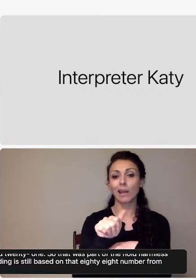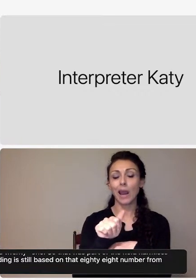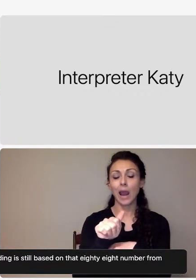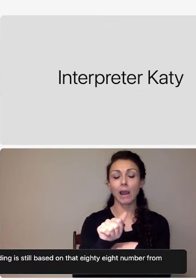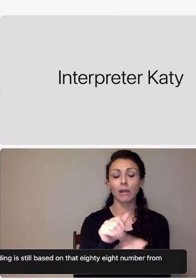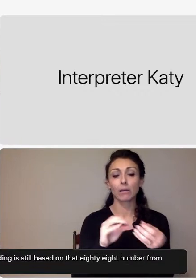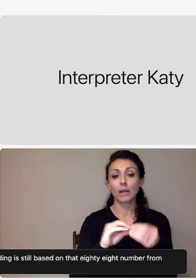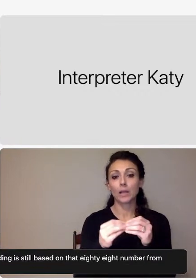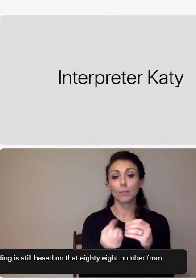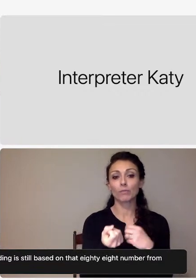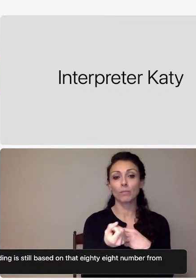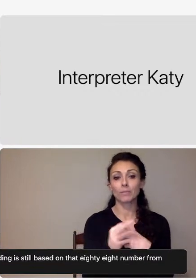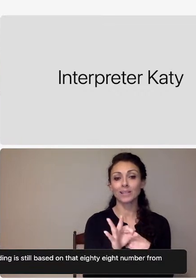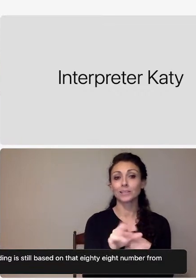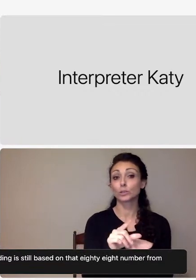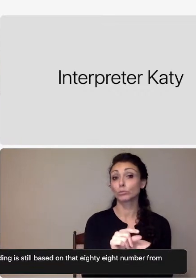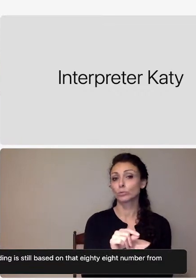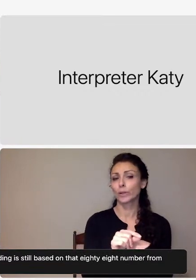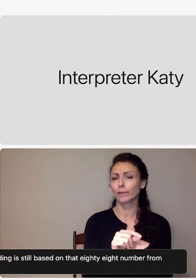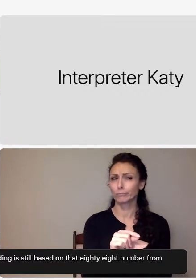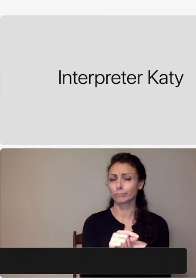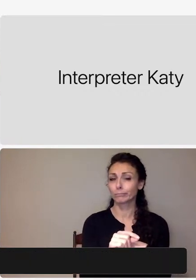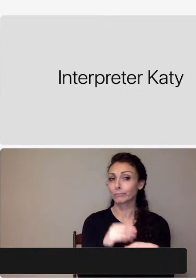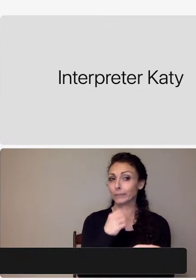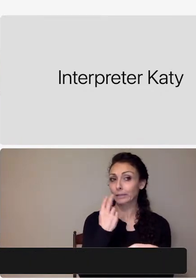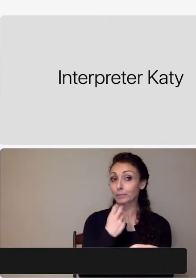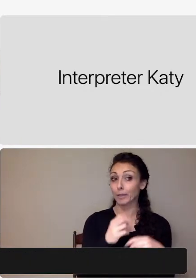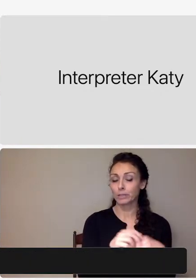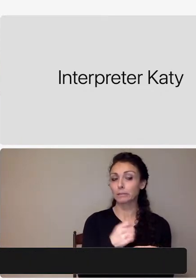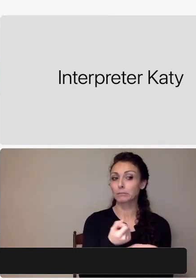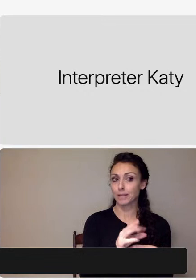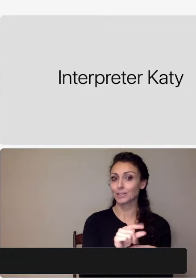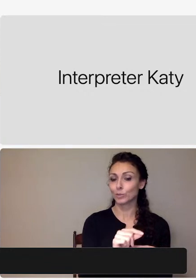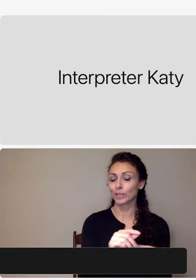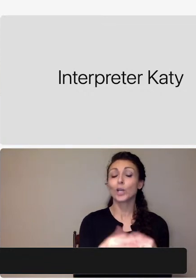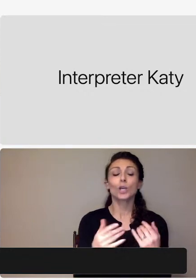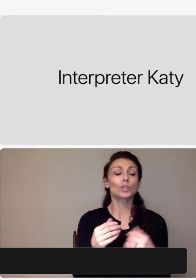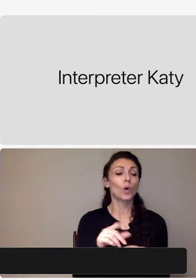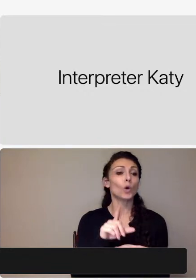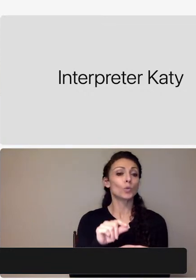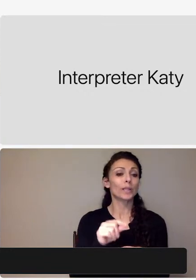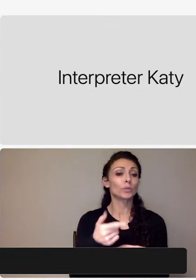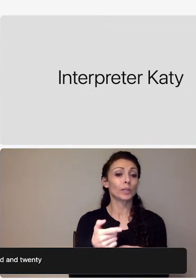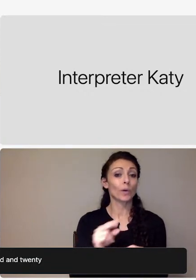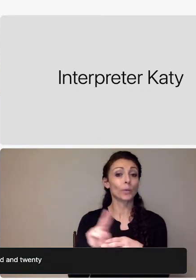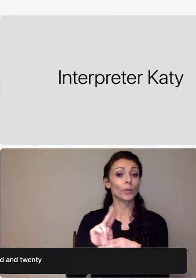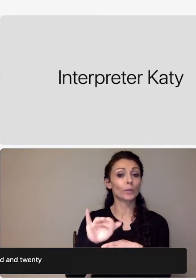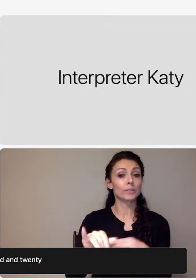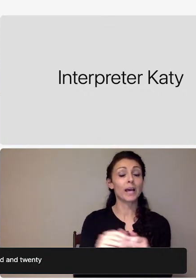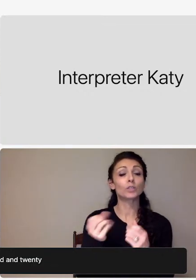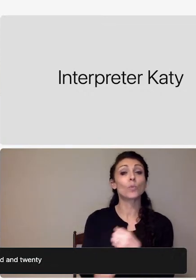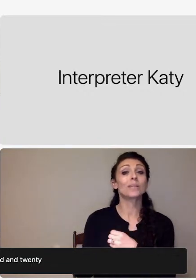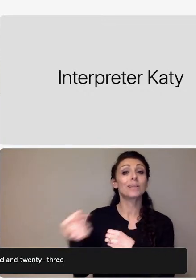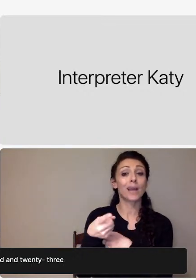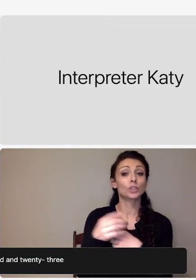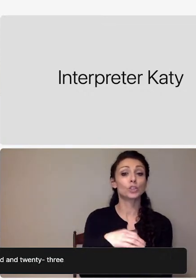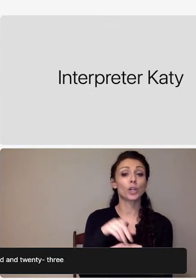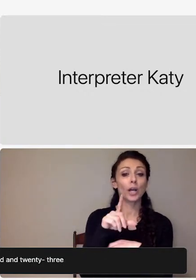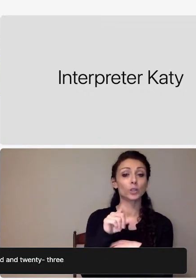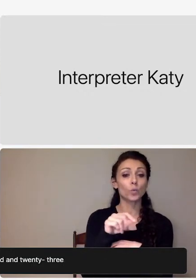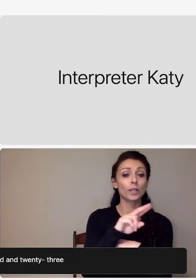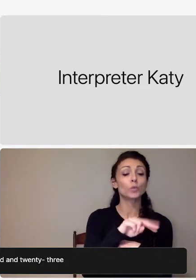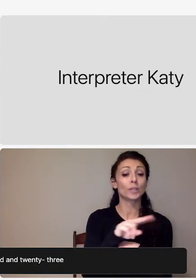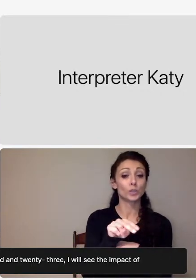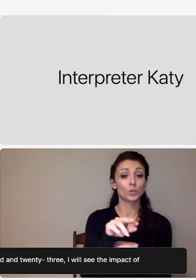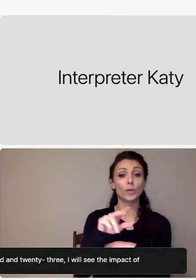that was also used in 2021 so next year in 2223 i will see the impact of